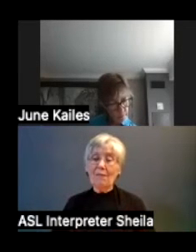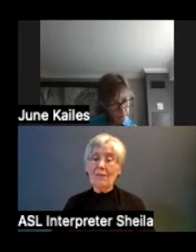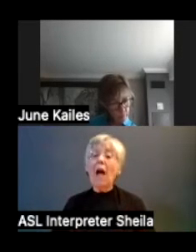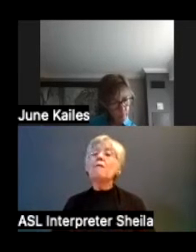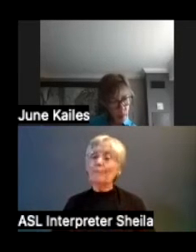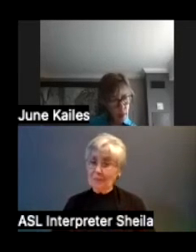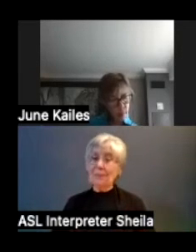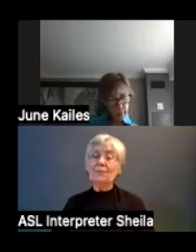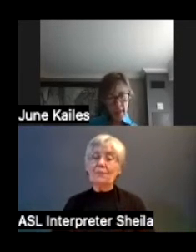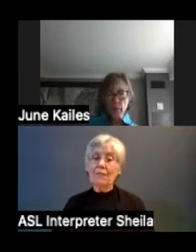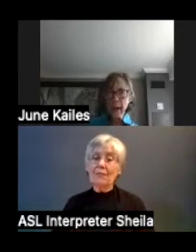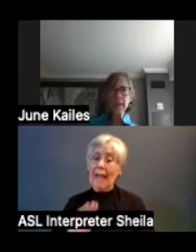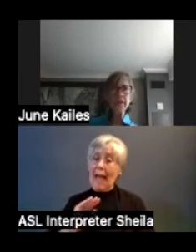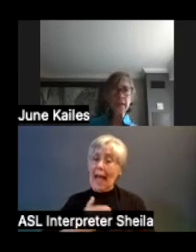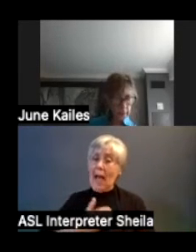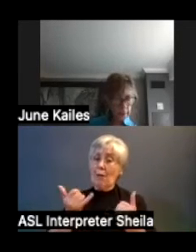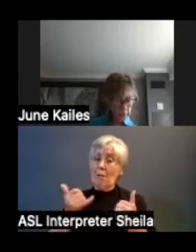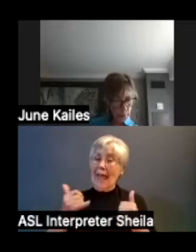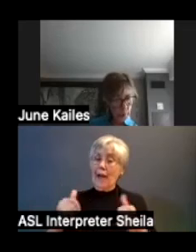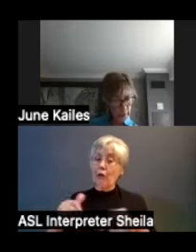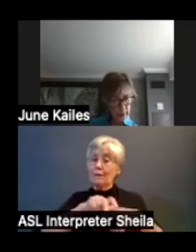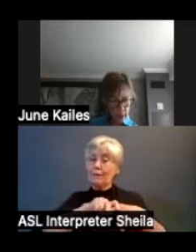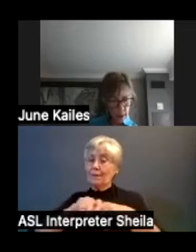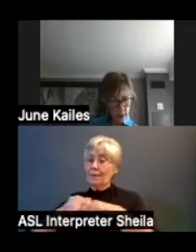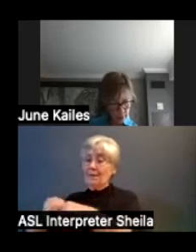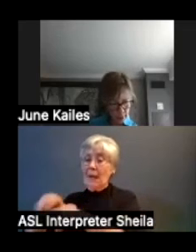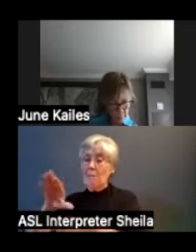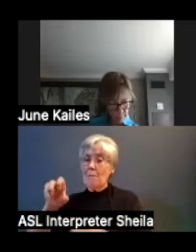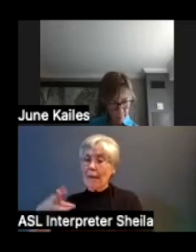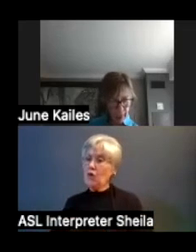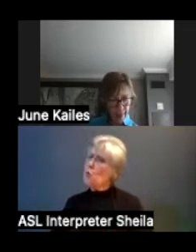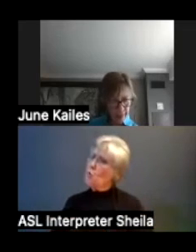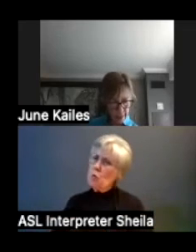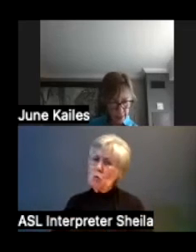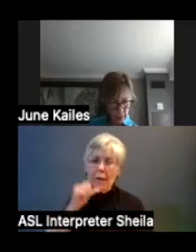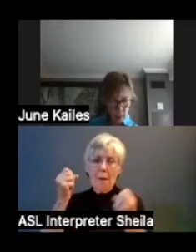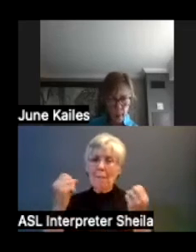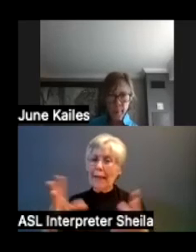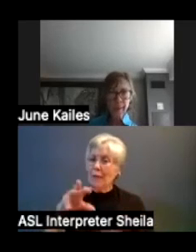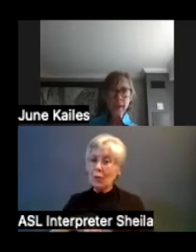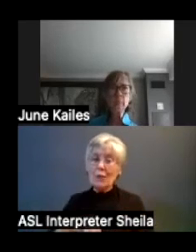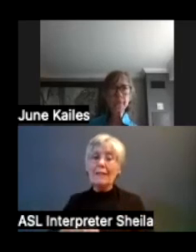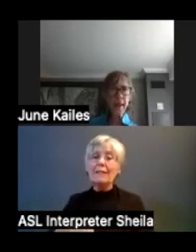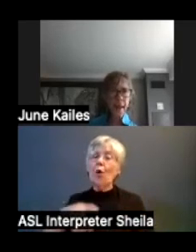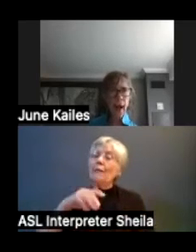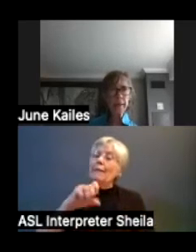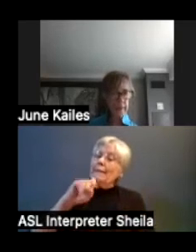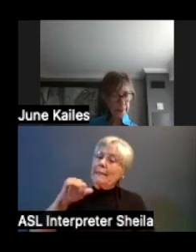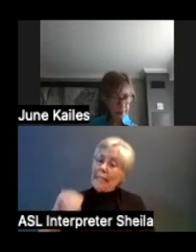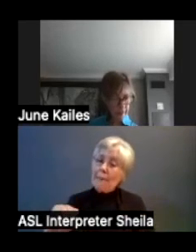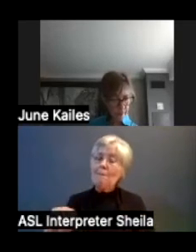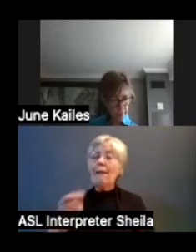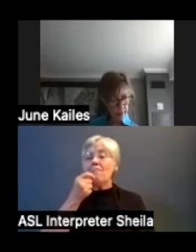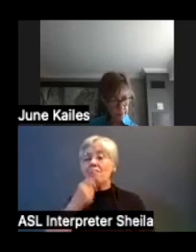So our player bench is pretty darn slim and thin when it comes to